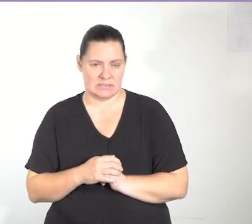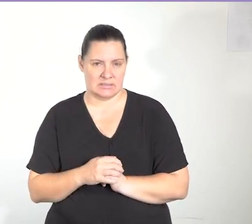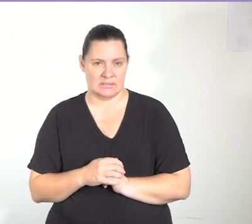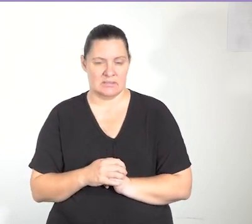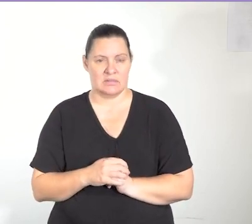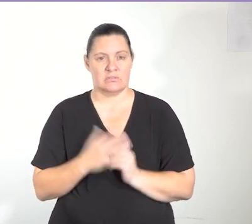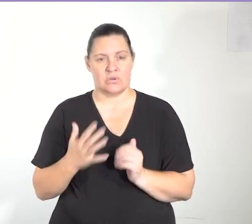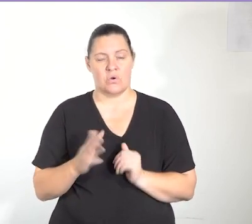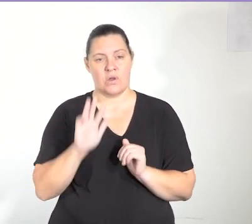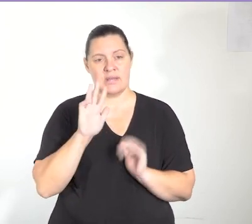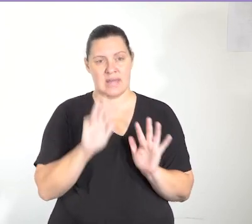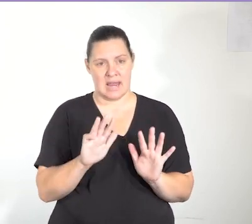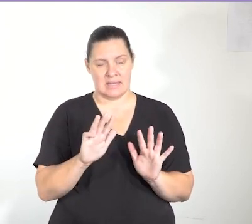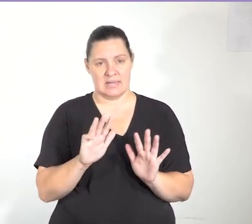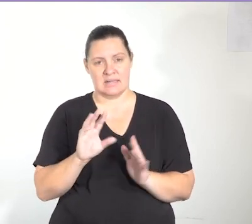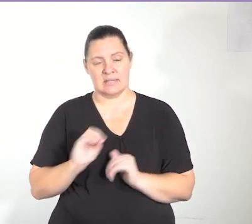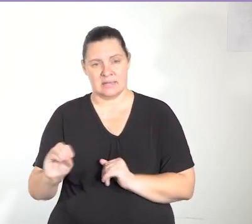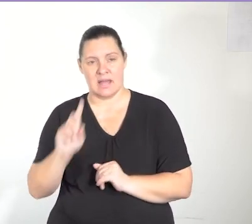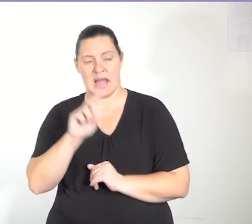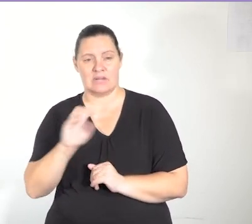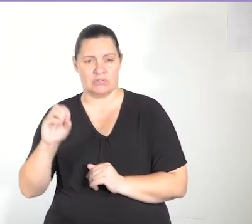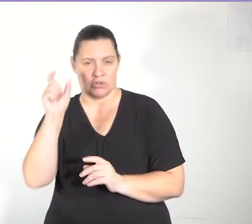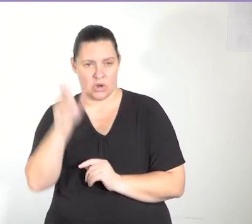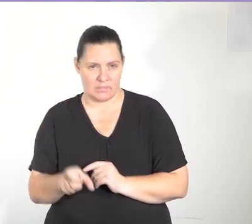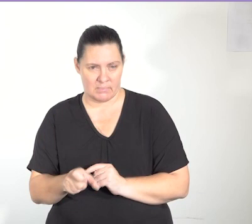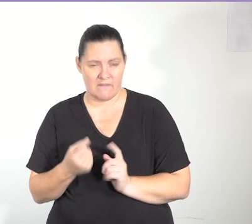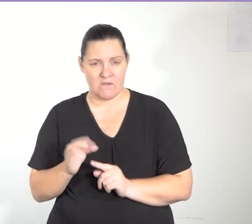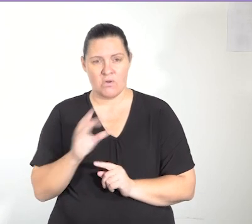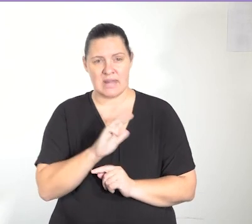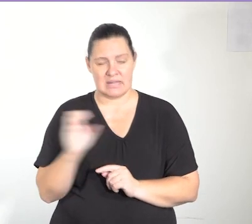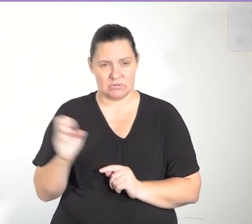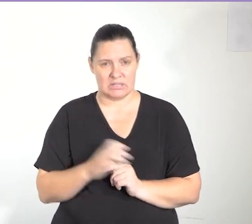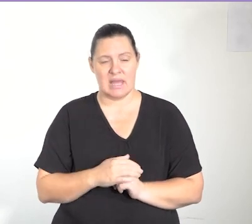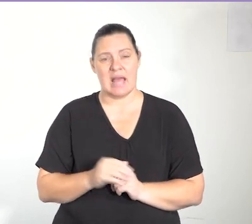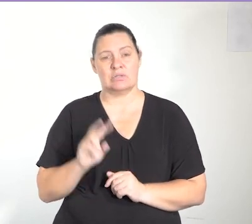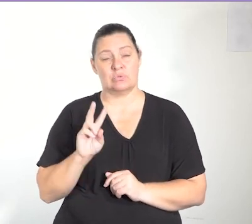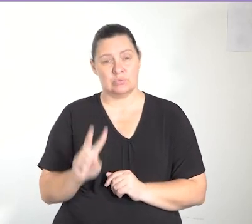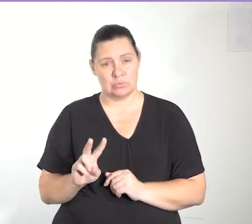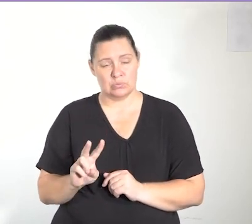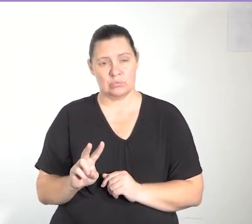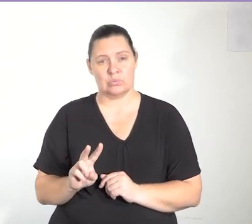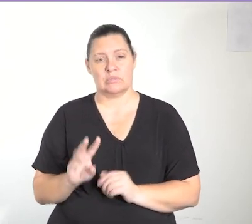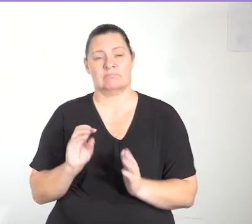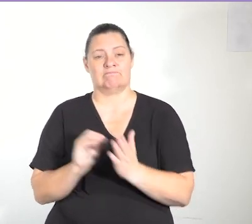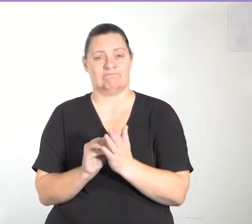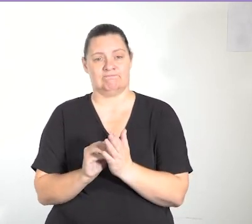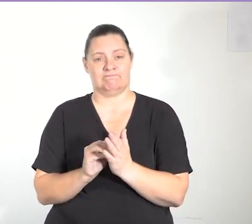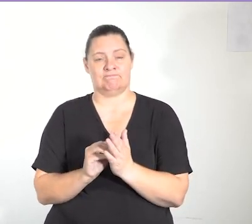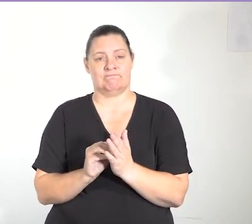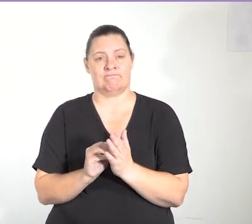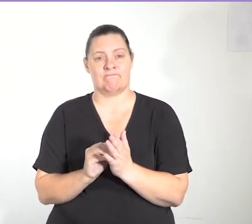2,900. So the 9 will go into the hundreds column for 900, and the 2 will go into